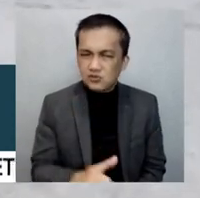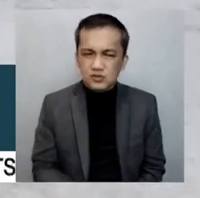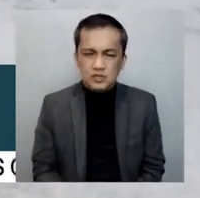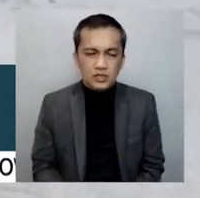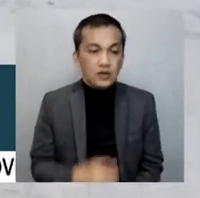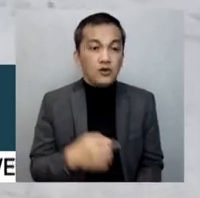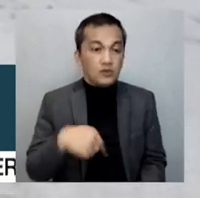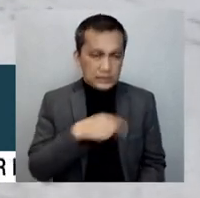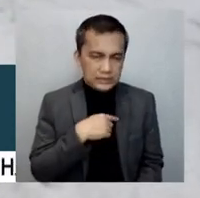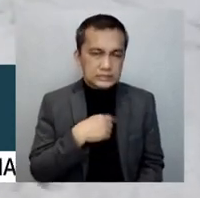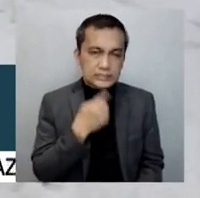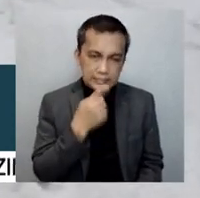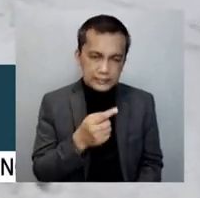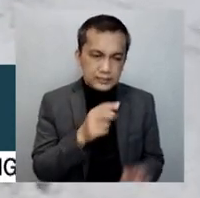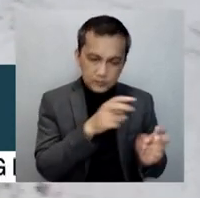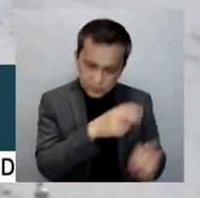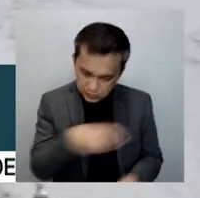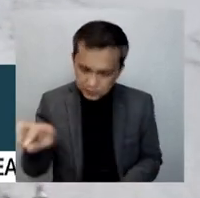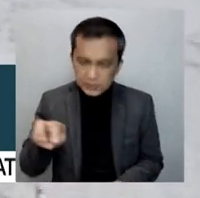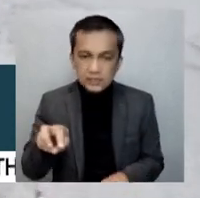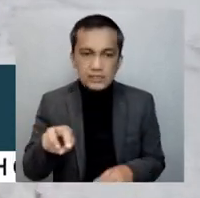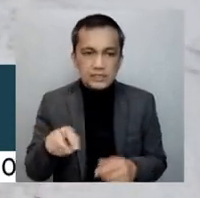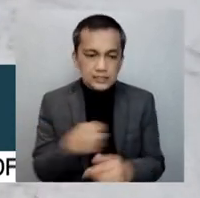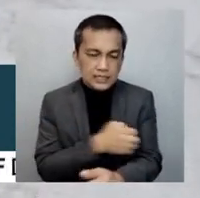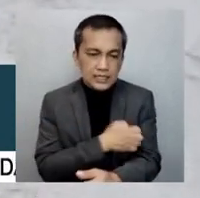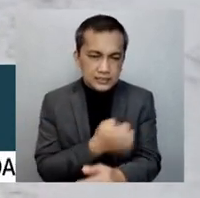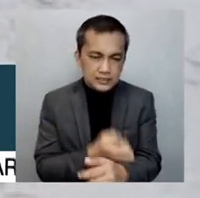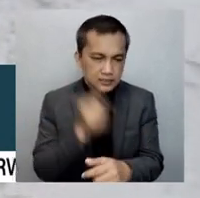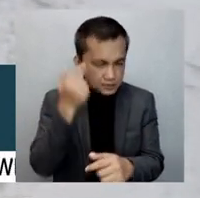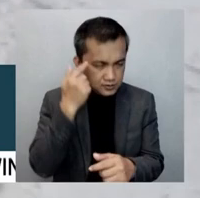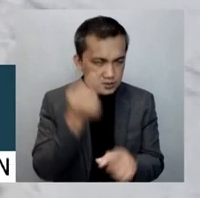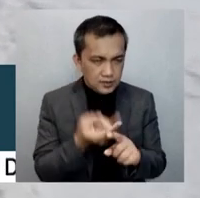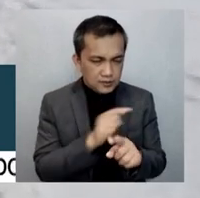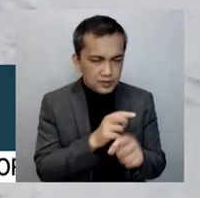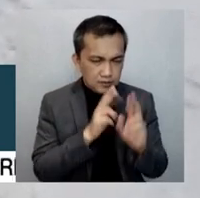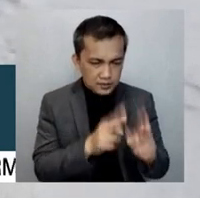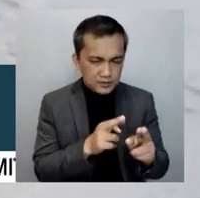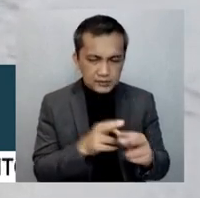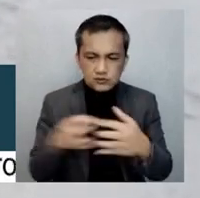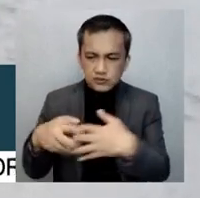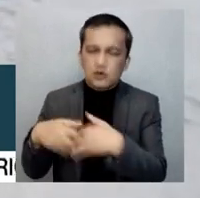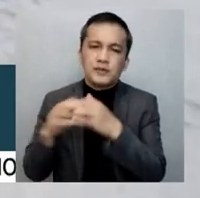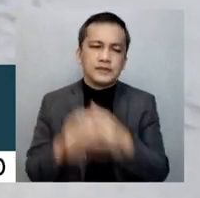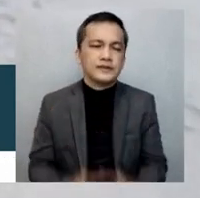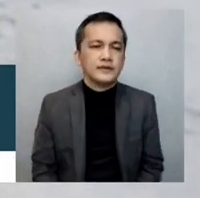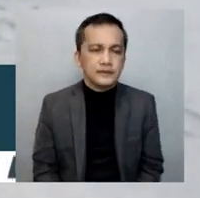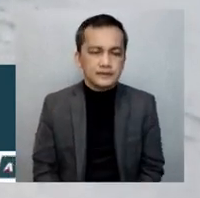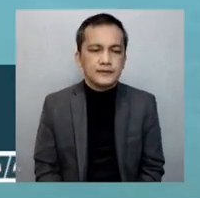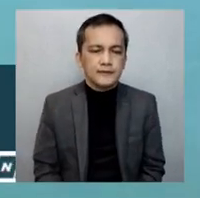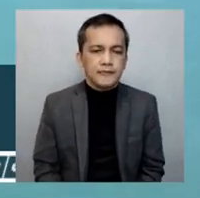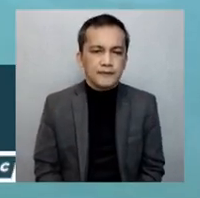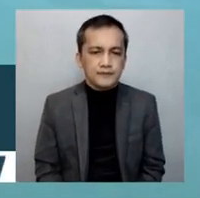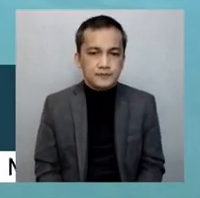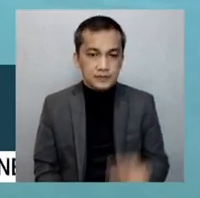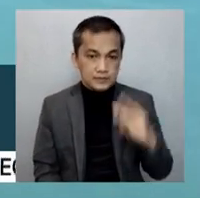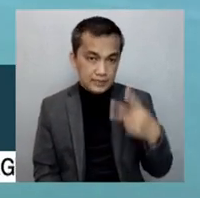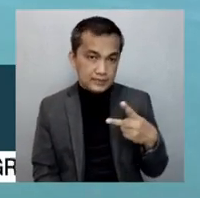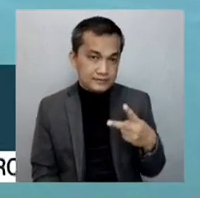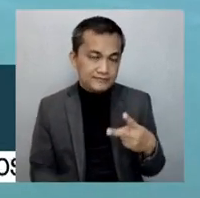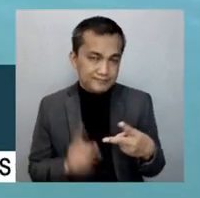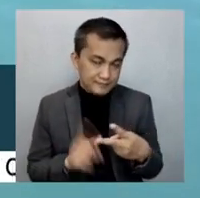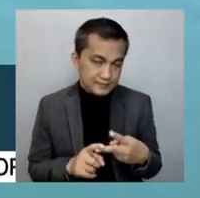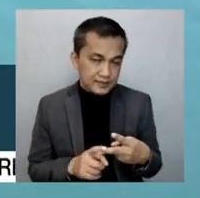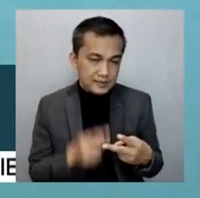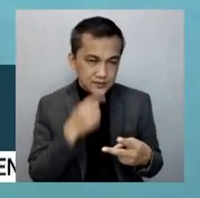the energy of government from response to recovery. Second, ma'am, what I'm saying is when you